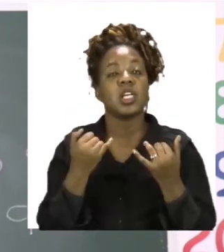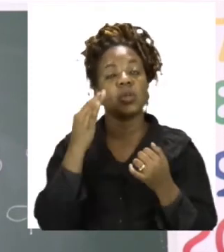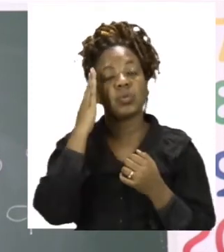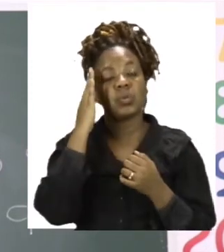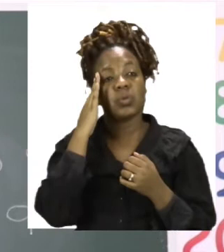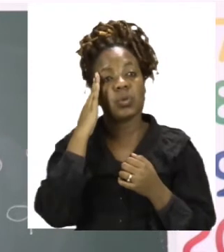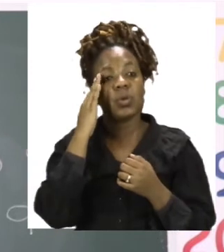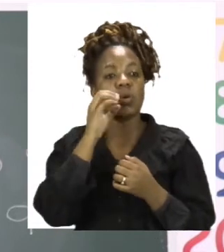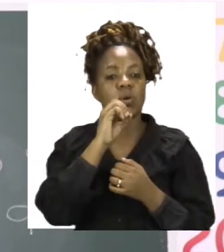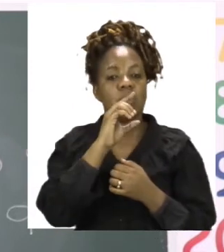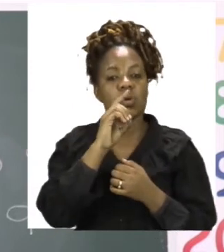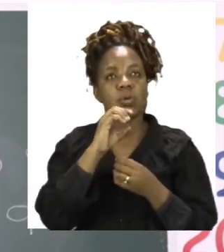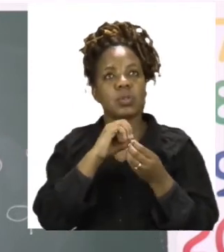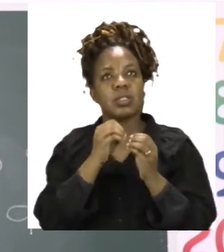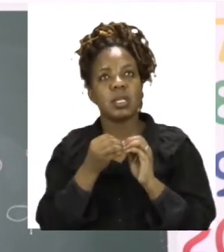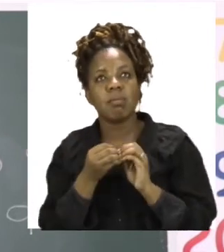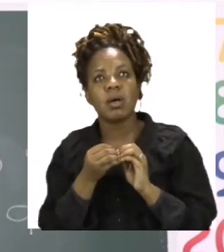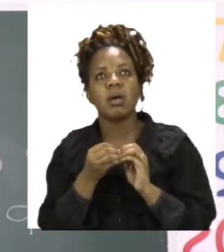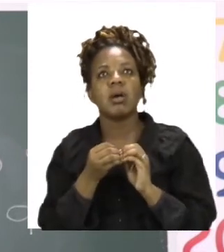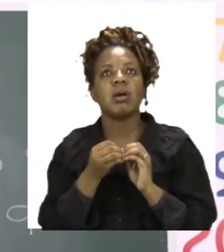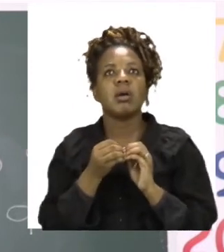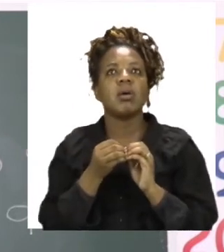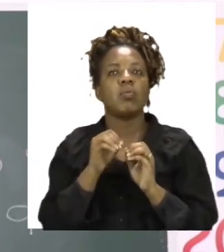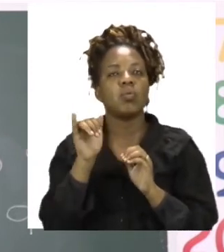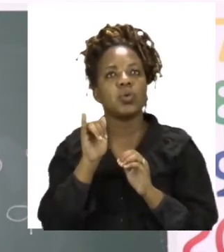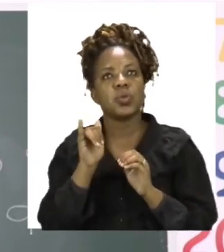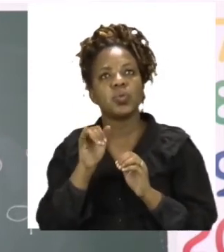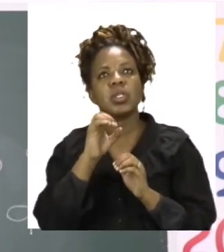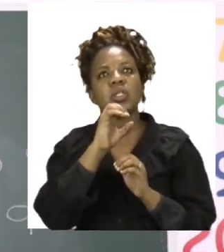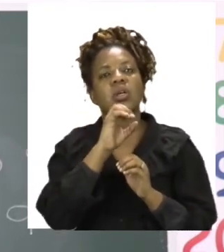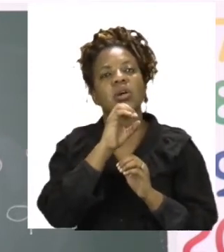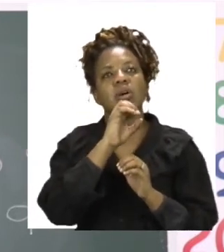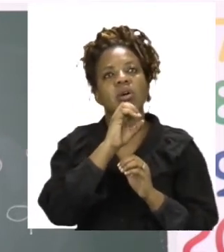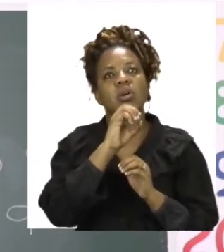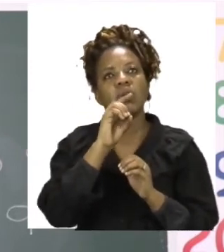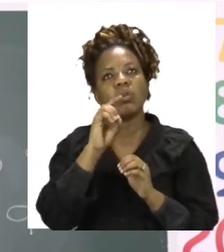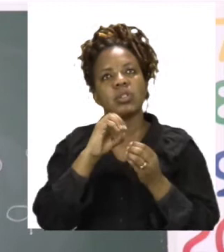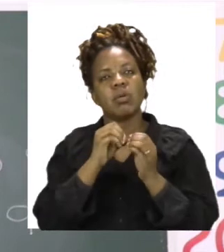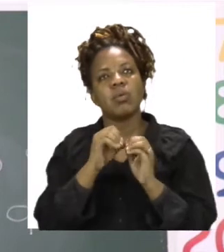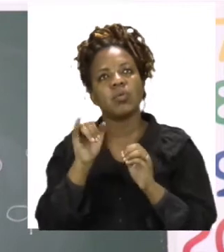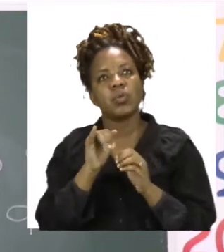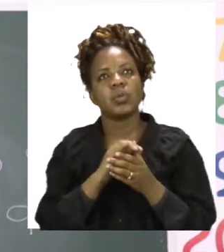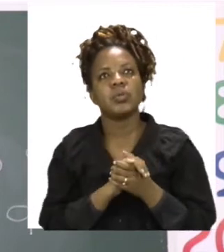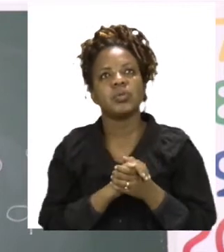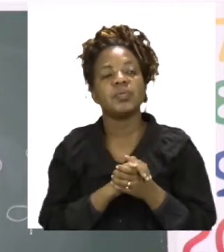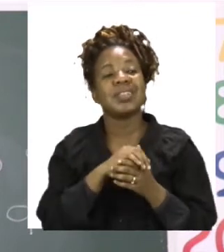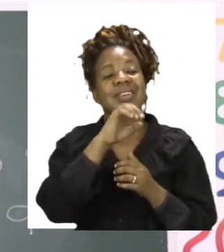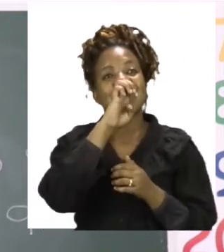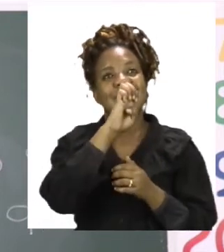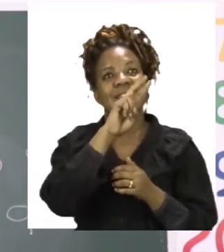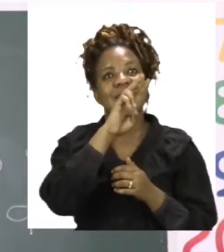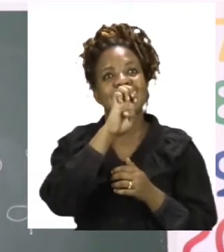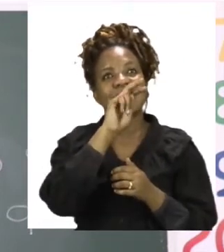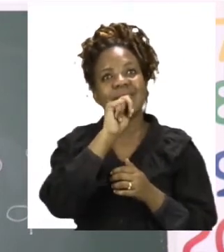numbers and when we're using even numbers, we are going to try our exercise. Remember, even